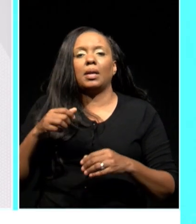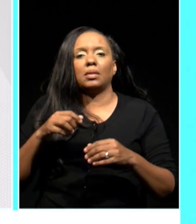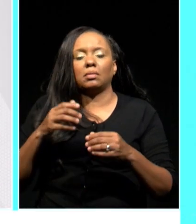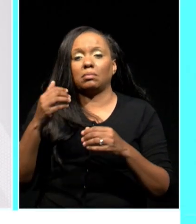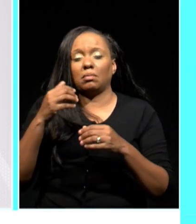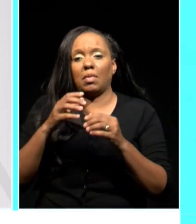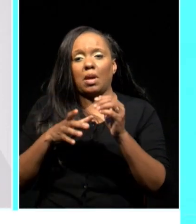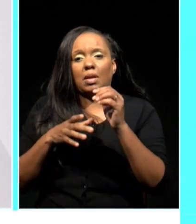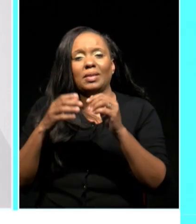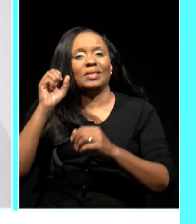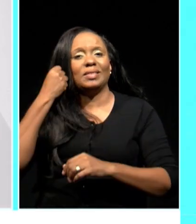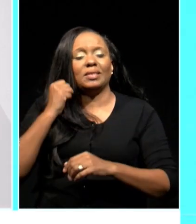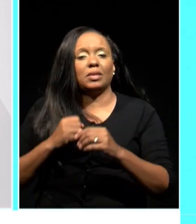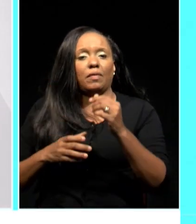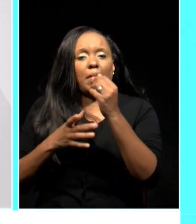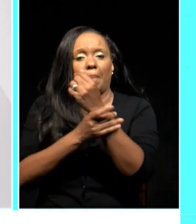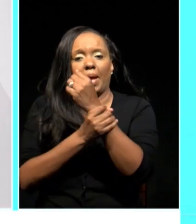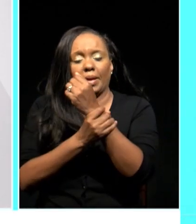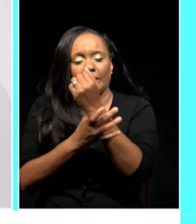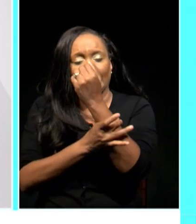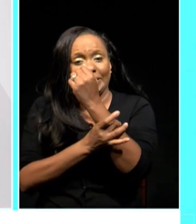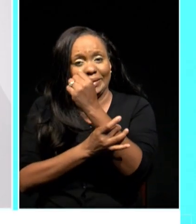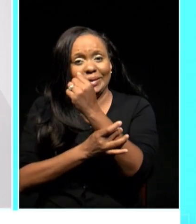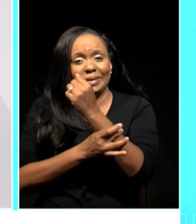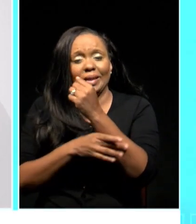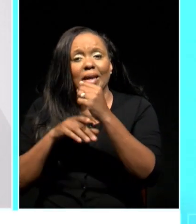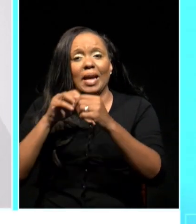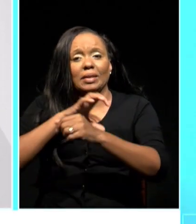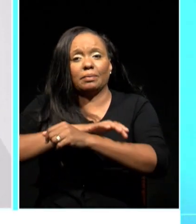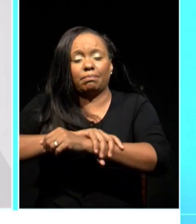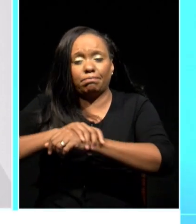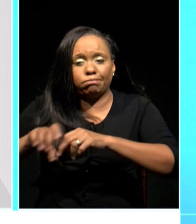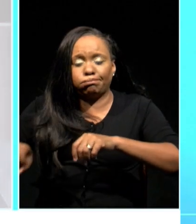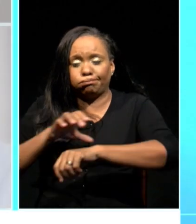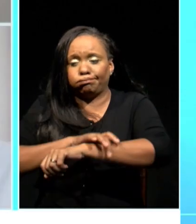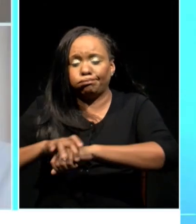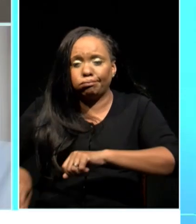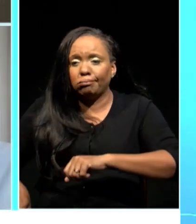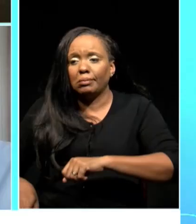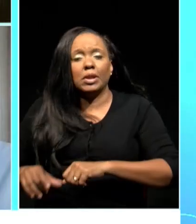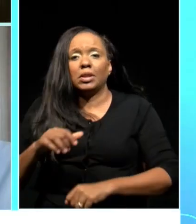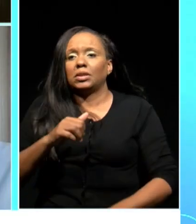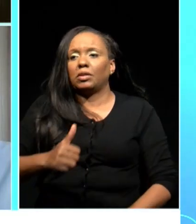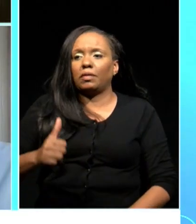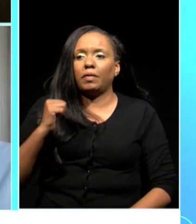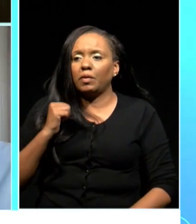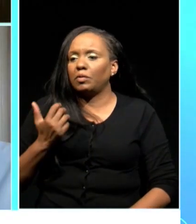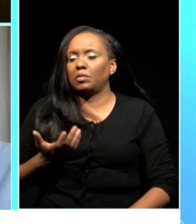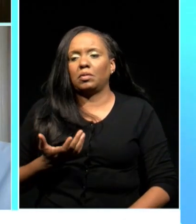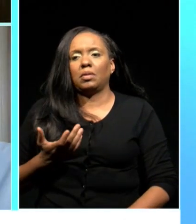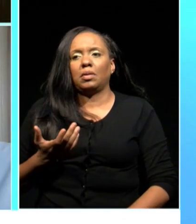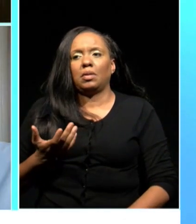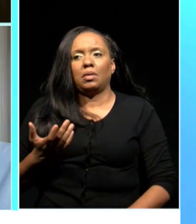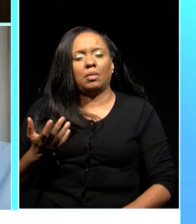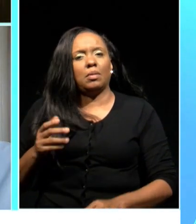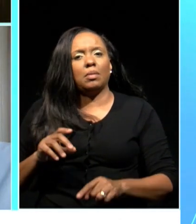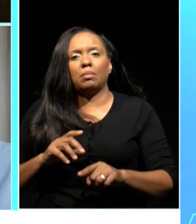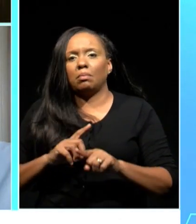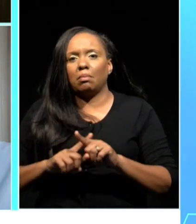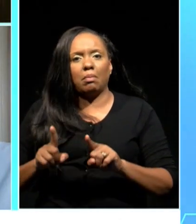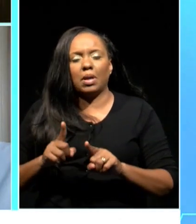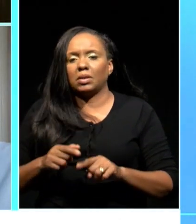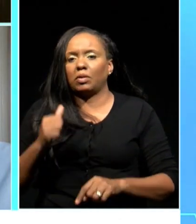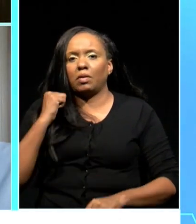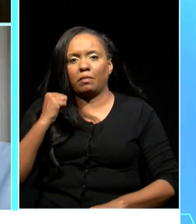remove some silver bangles that she was wearing, and when she refused, she wasn't allowed to vote. So Devron, does the EBC really need